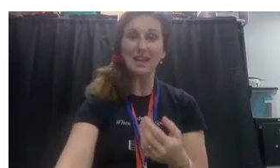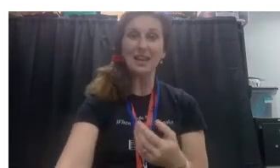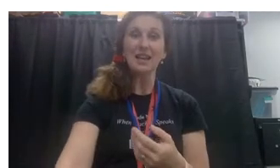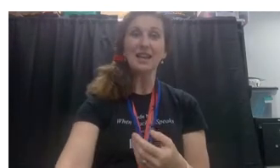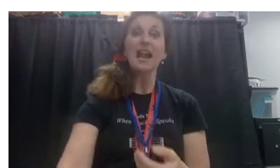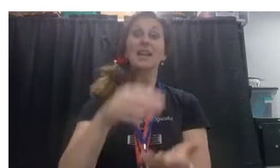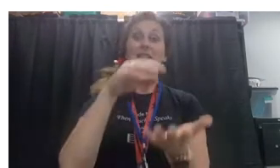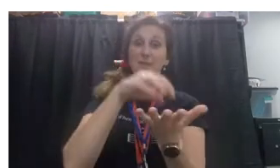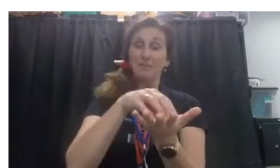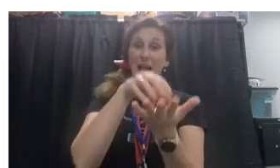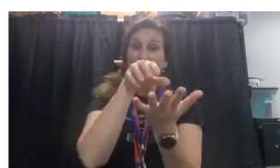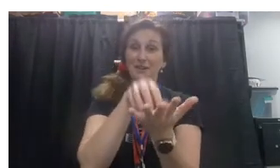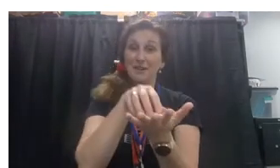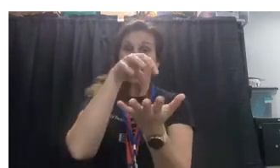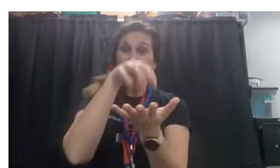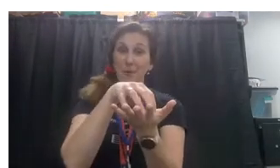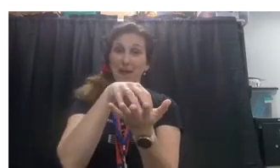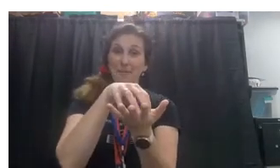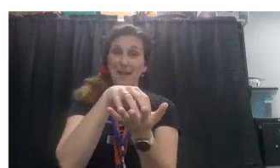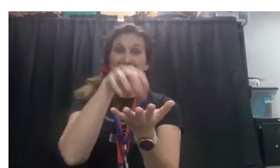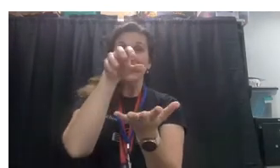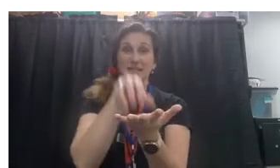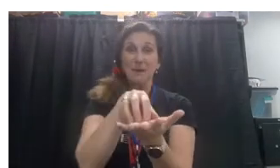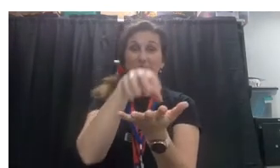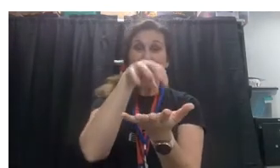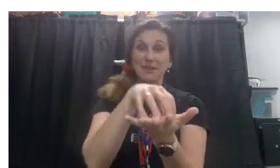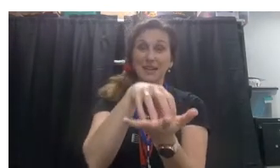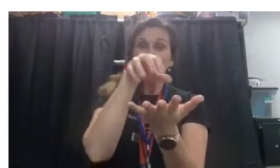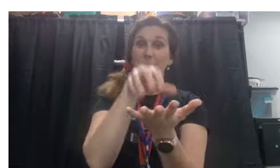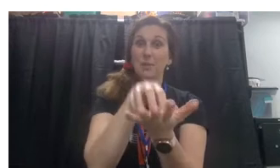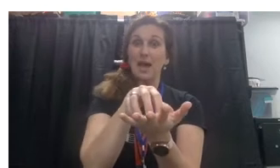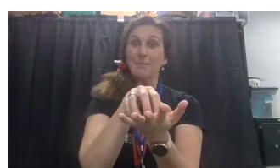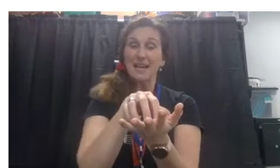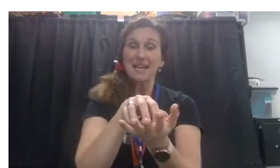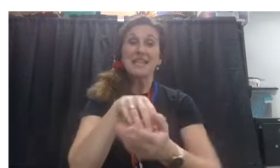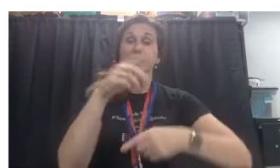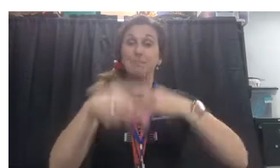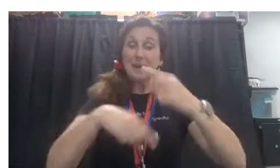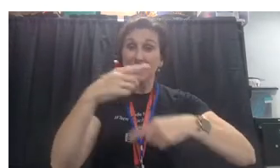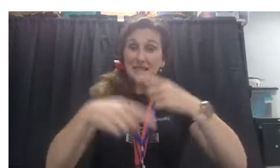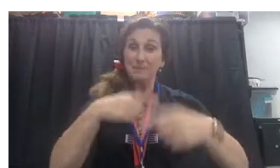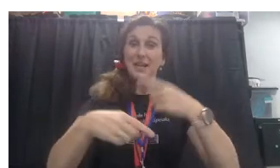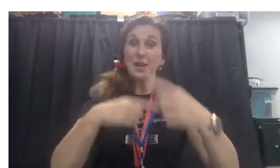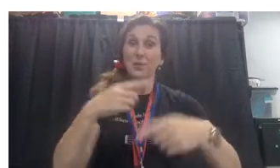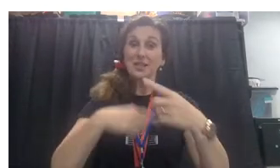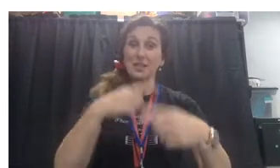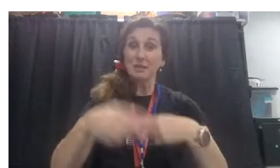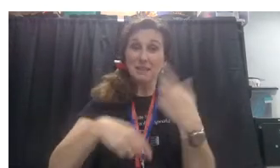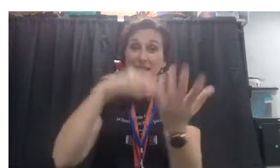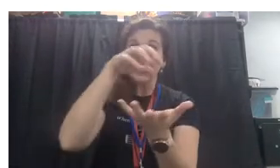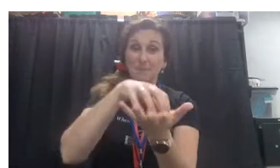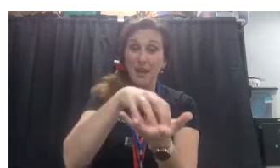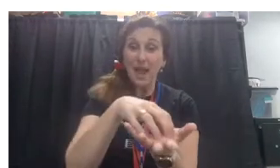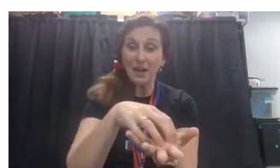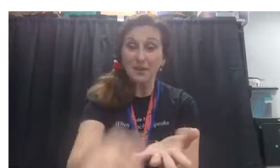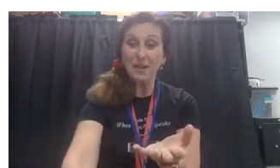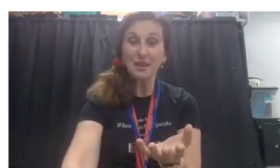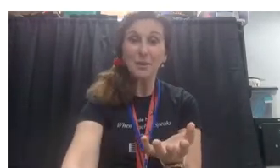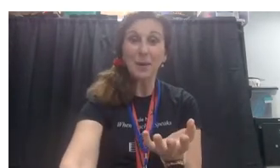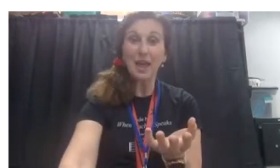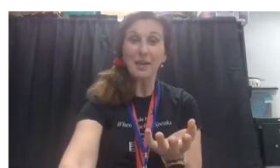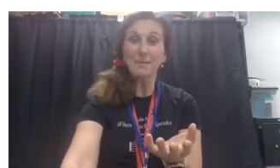butterfly. The spider in the web. The spider in the web. Spin, spin, oh, watch him spin, the